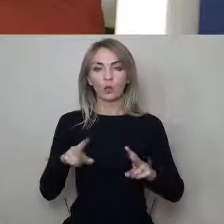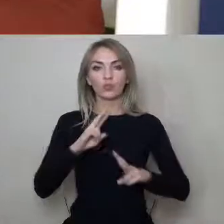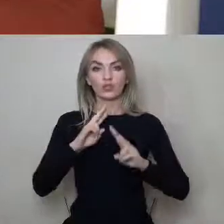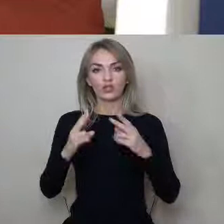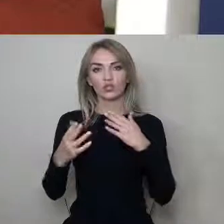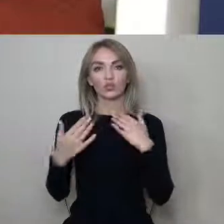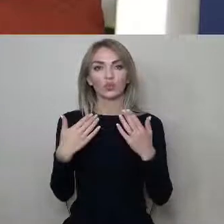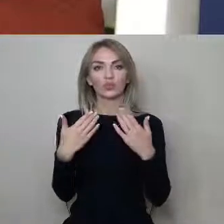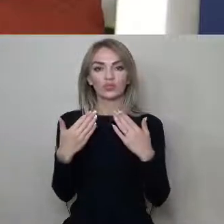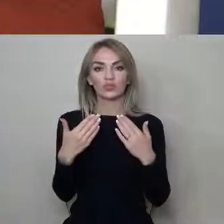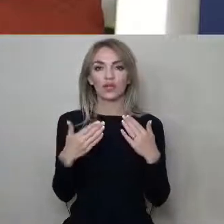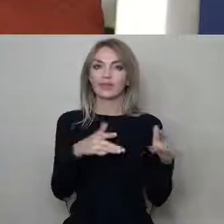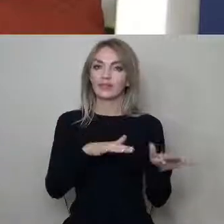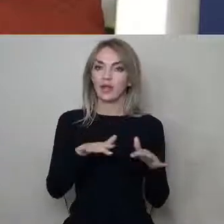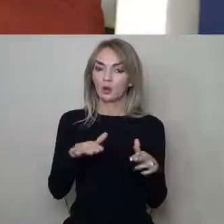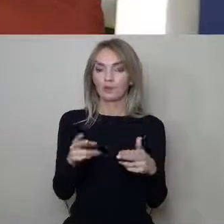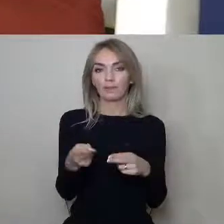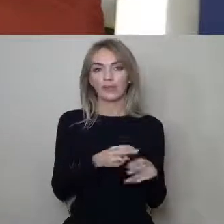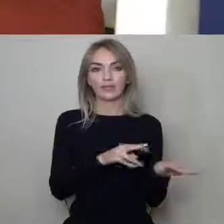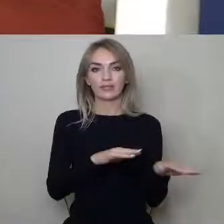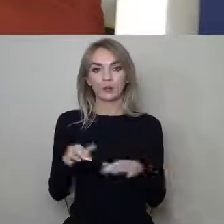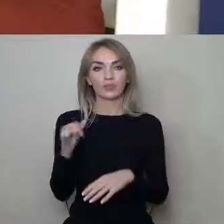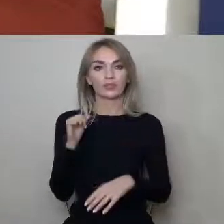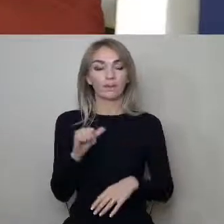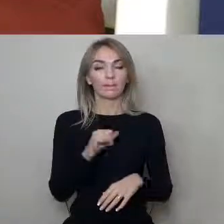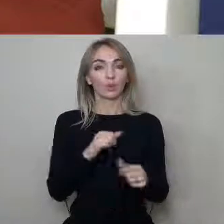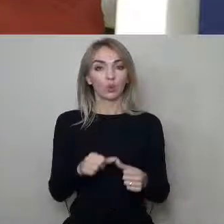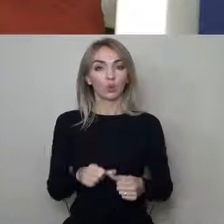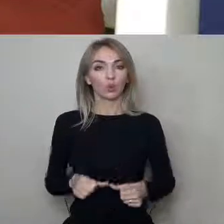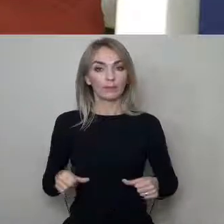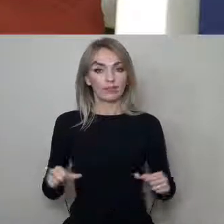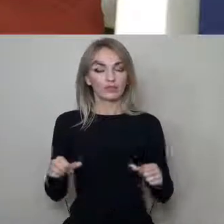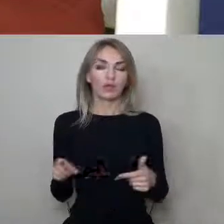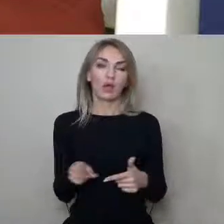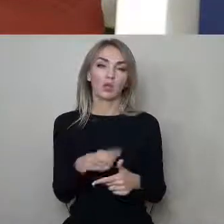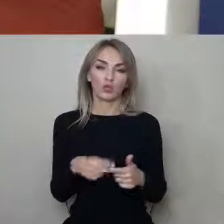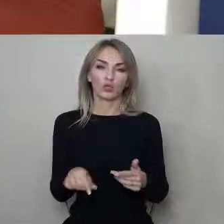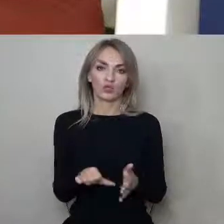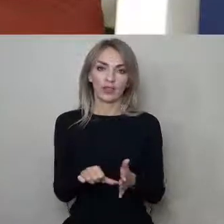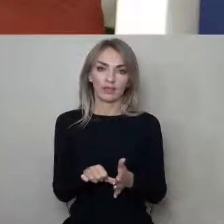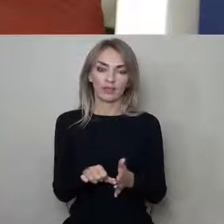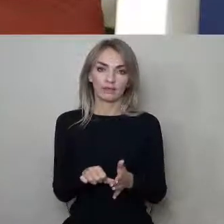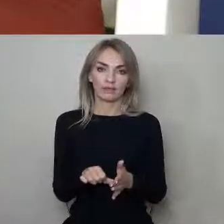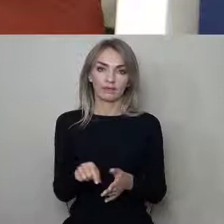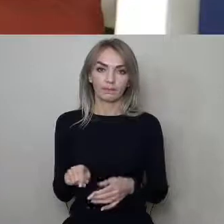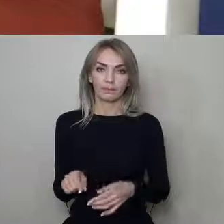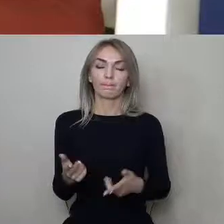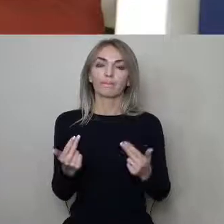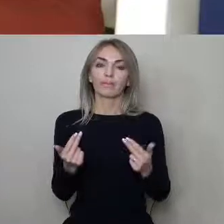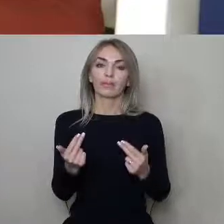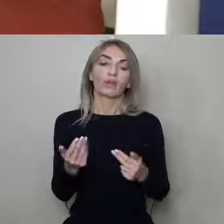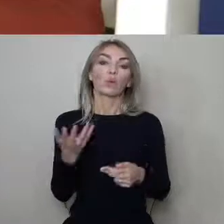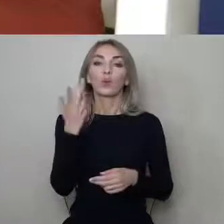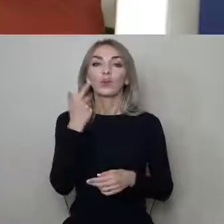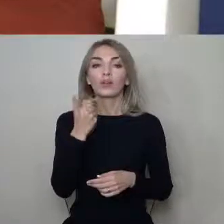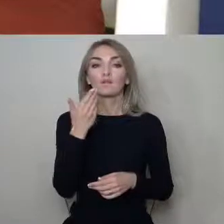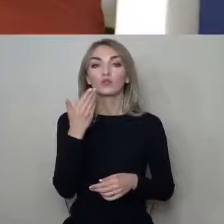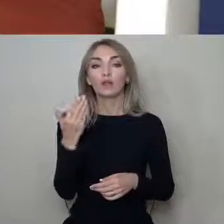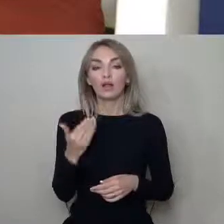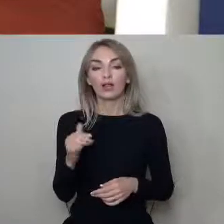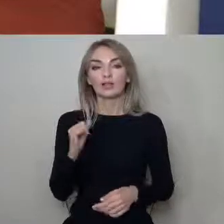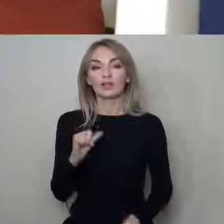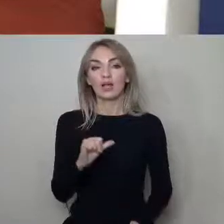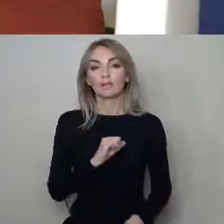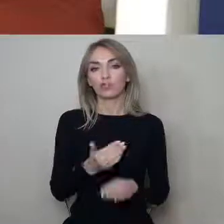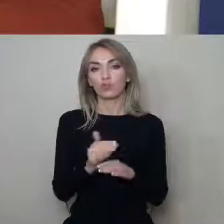commissions handle decisions, actions, and inactions of the commissions themselves, following the hierarchy,